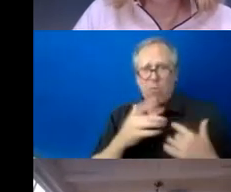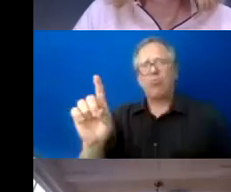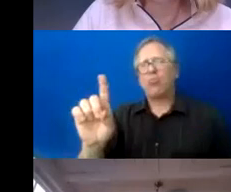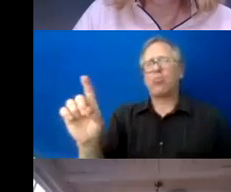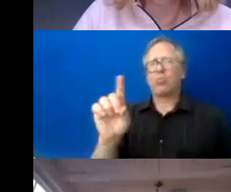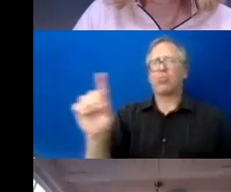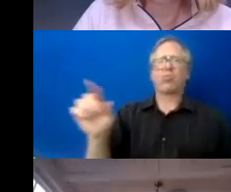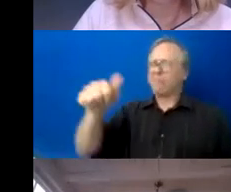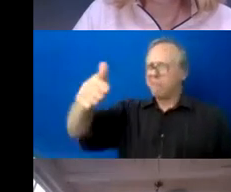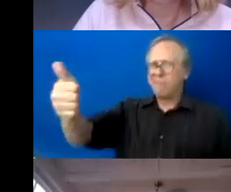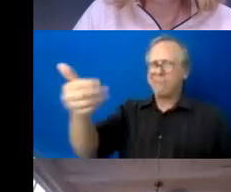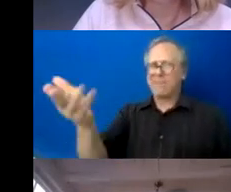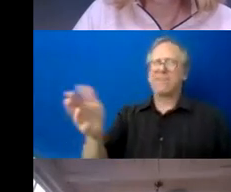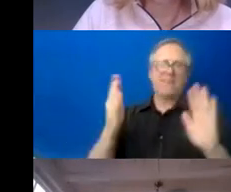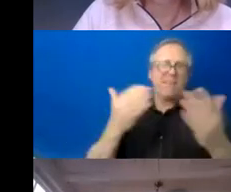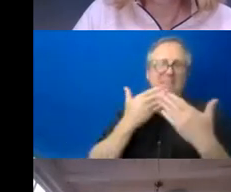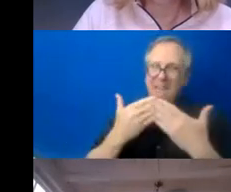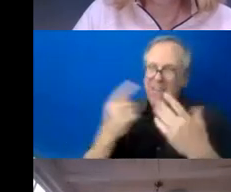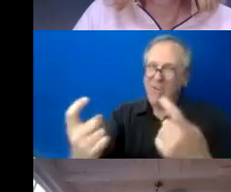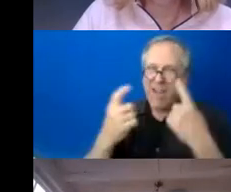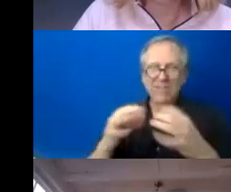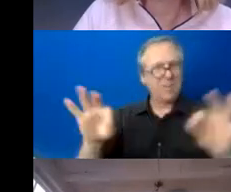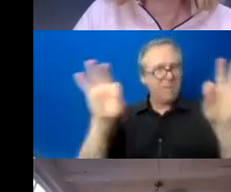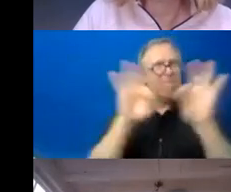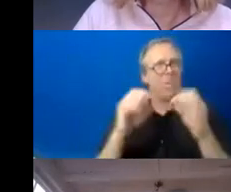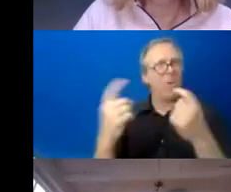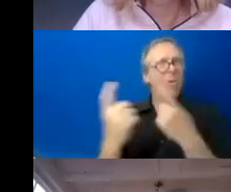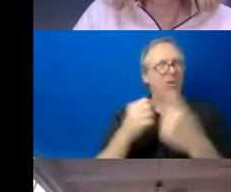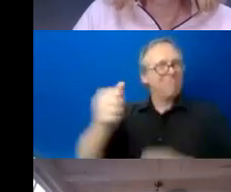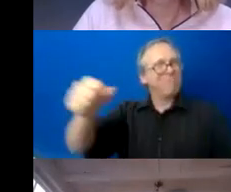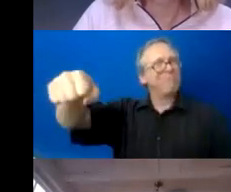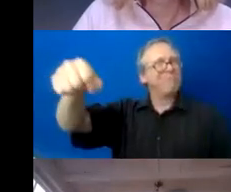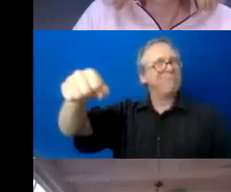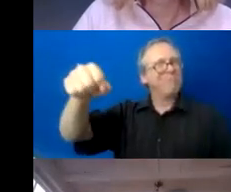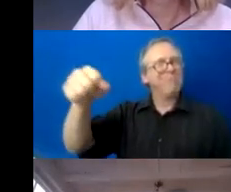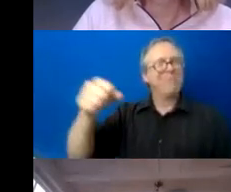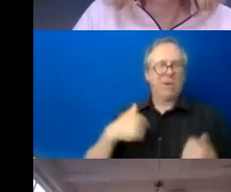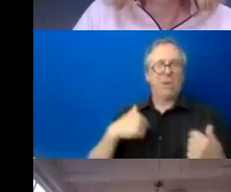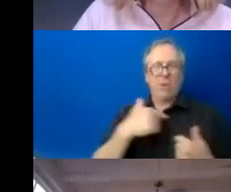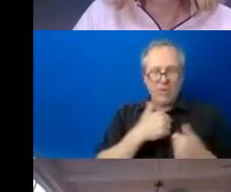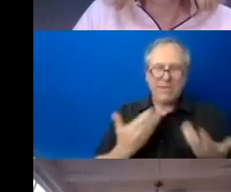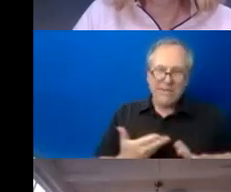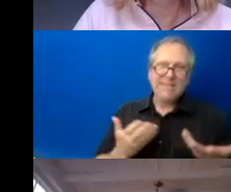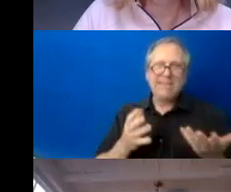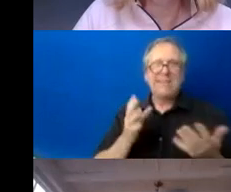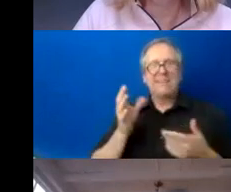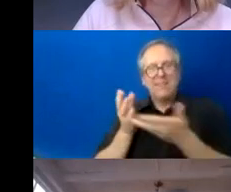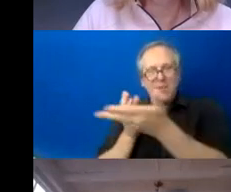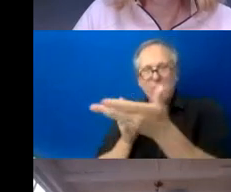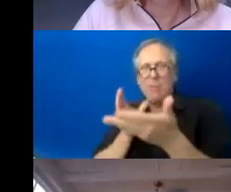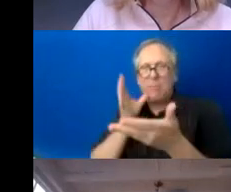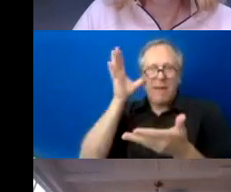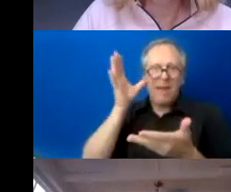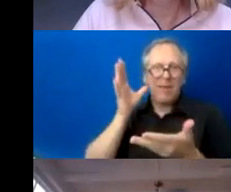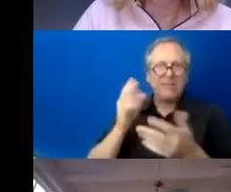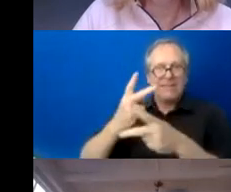so. doing your due diligence and asking about that, right? That's like what we do as parents and caregivers is to ask about